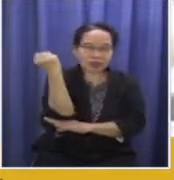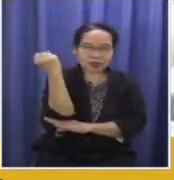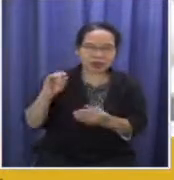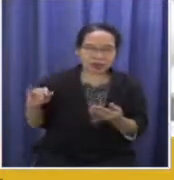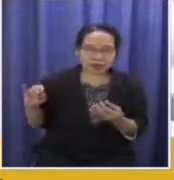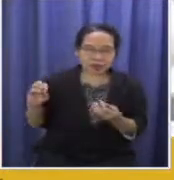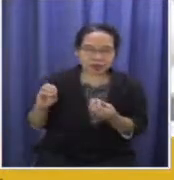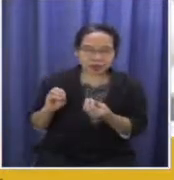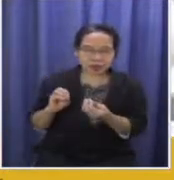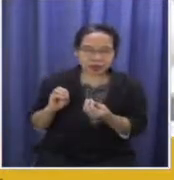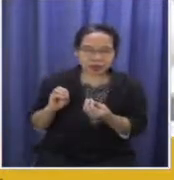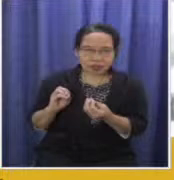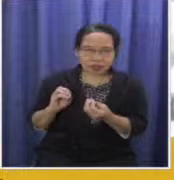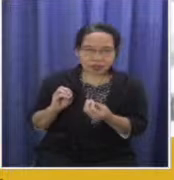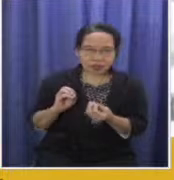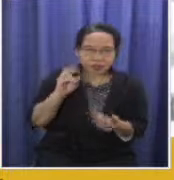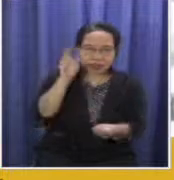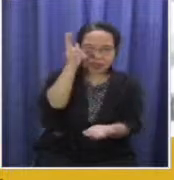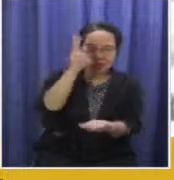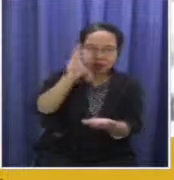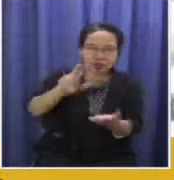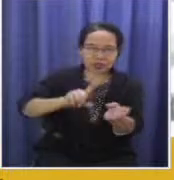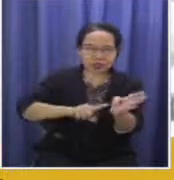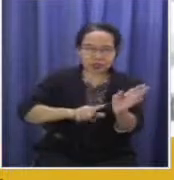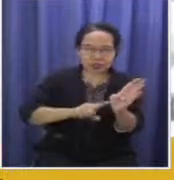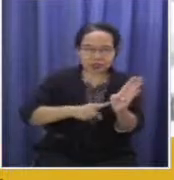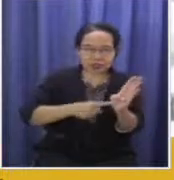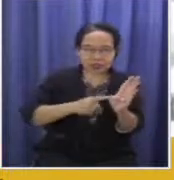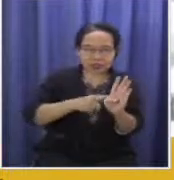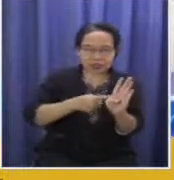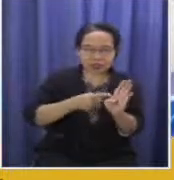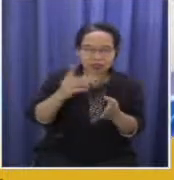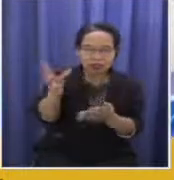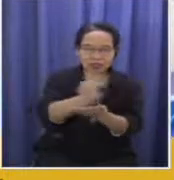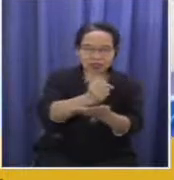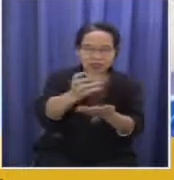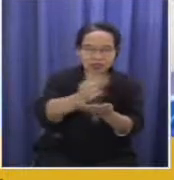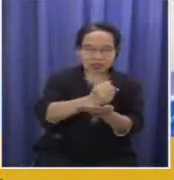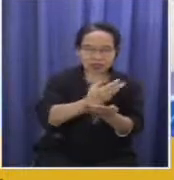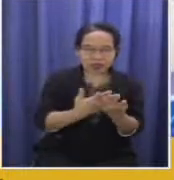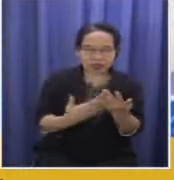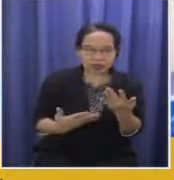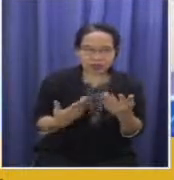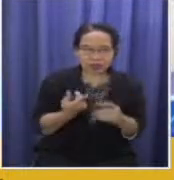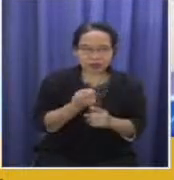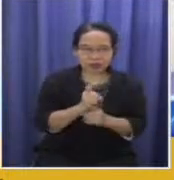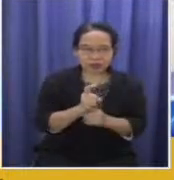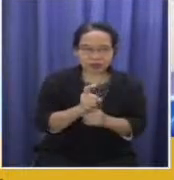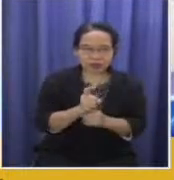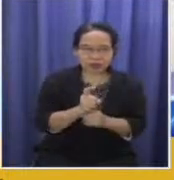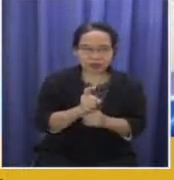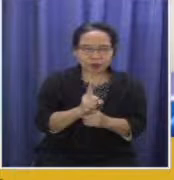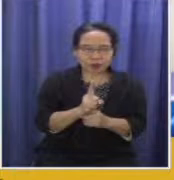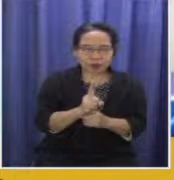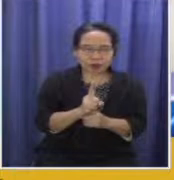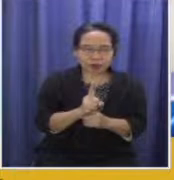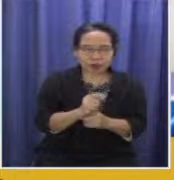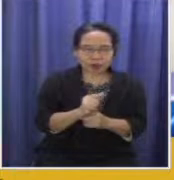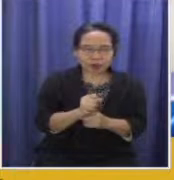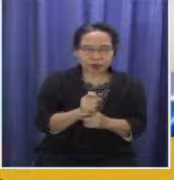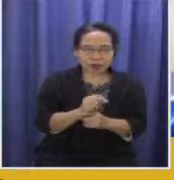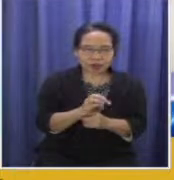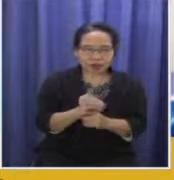that they launched have collected materials from one